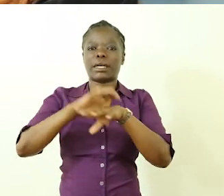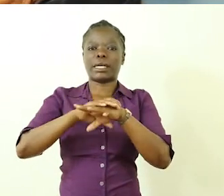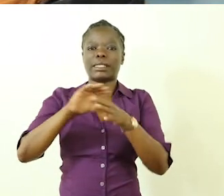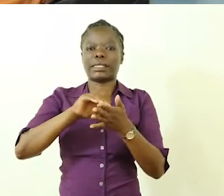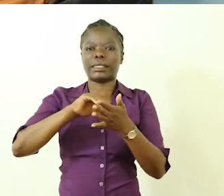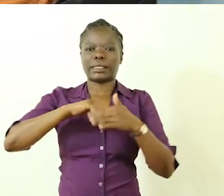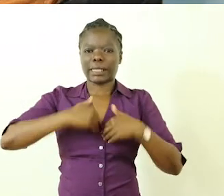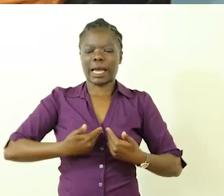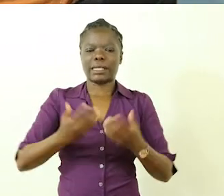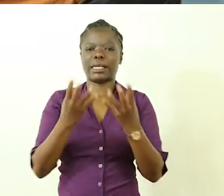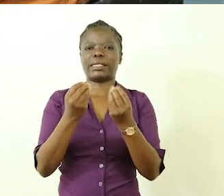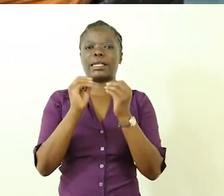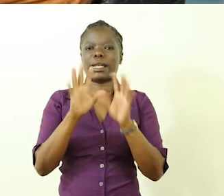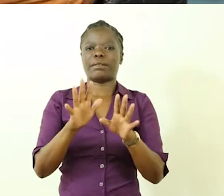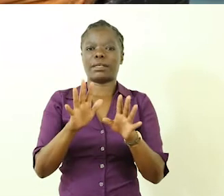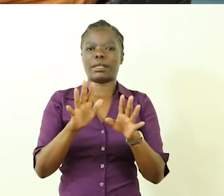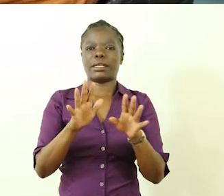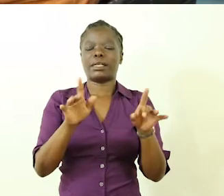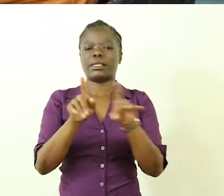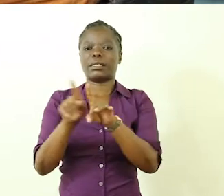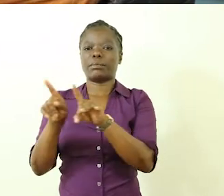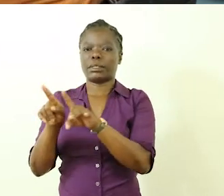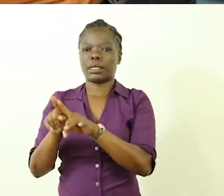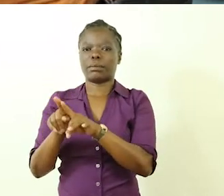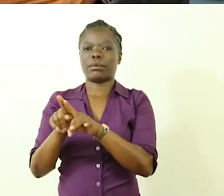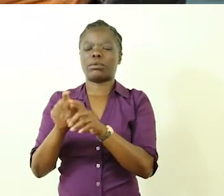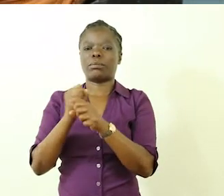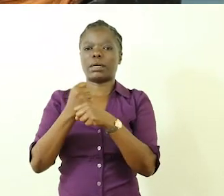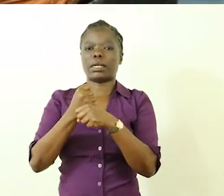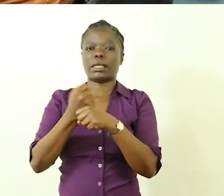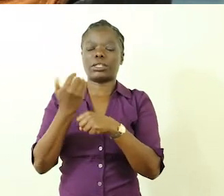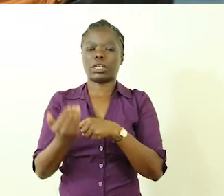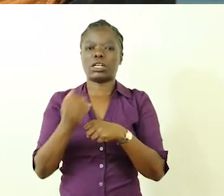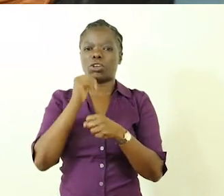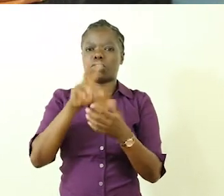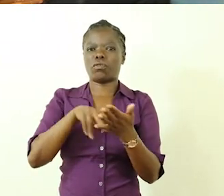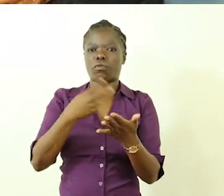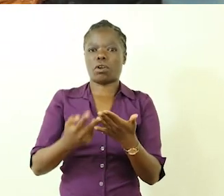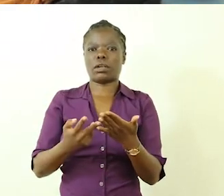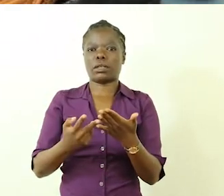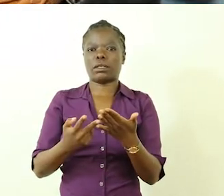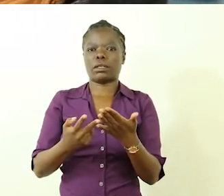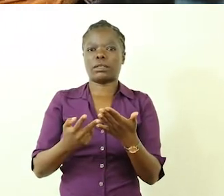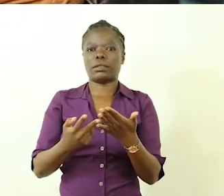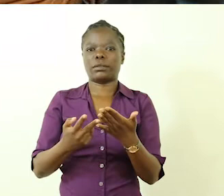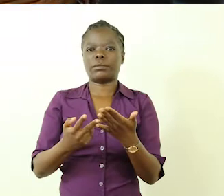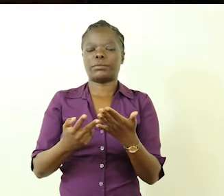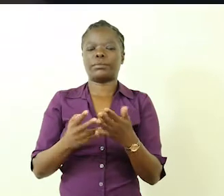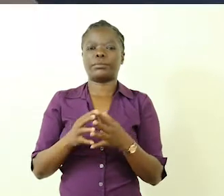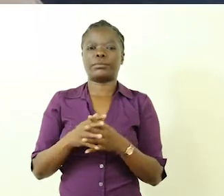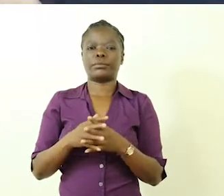when he's standing here. And also the straps are for making the child not to fall. Sorry,